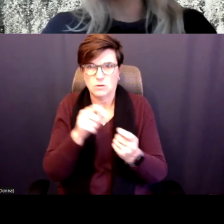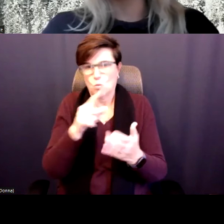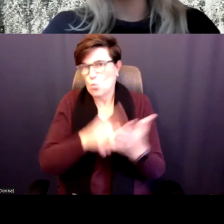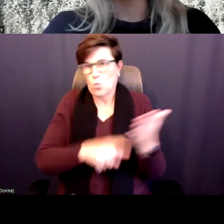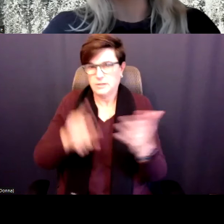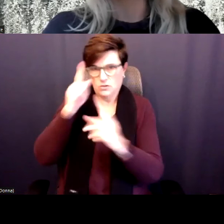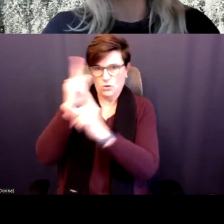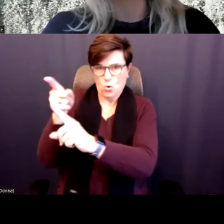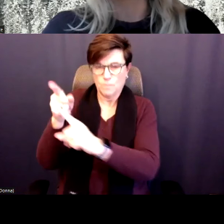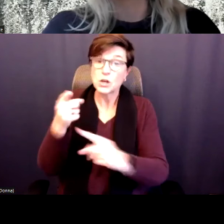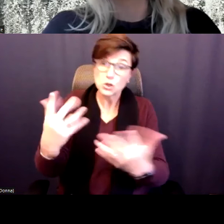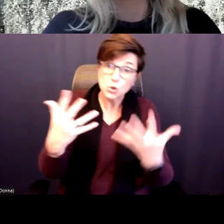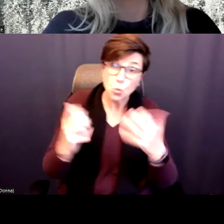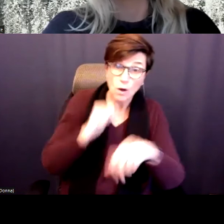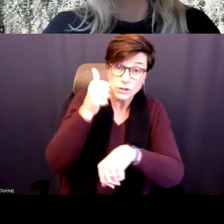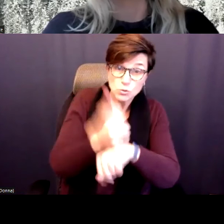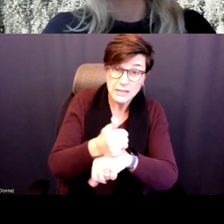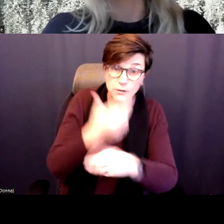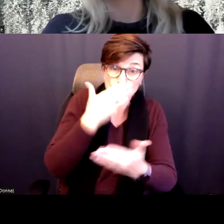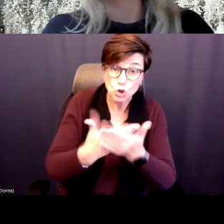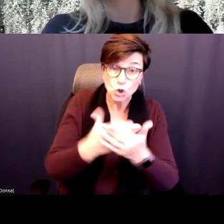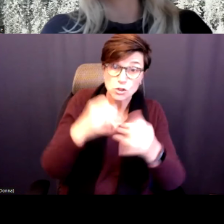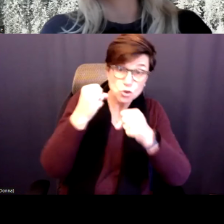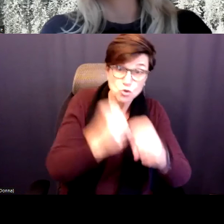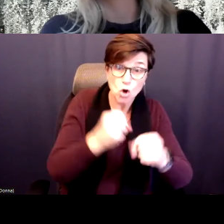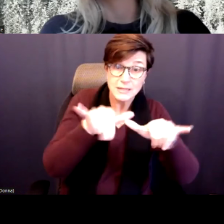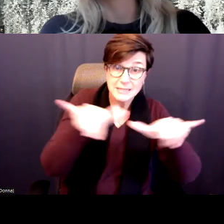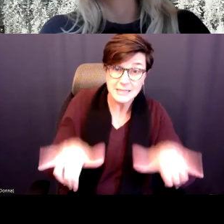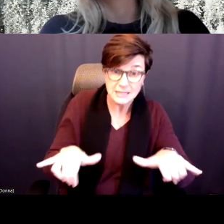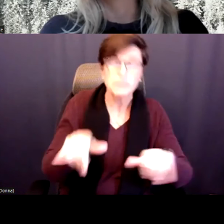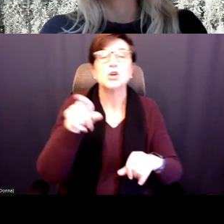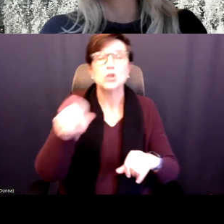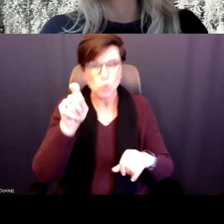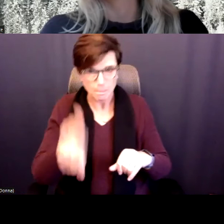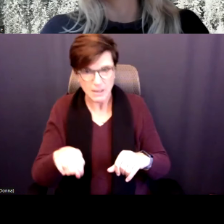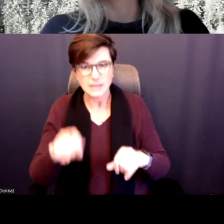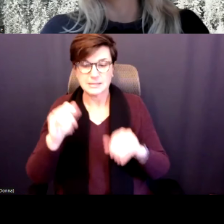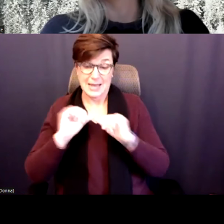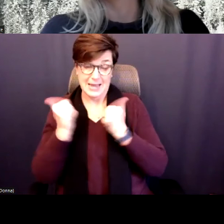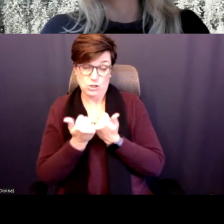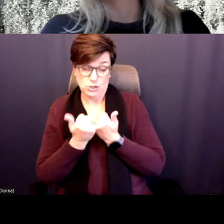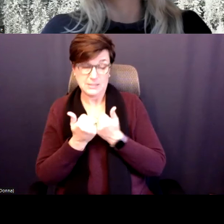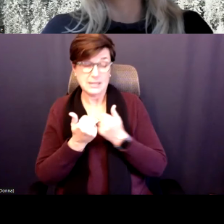system, you need to show systemic linkages that are meaningful with skin in the game.